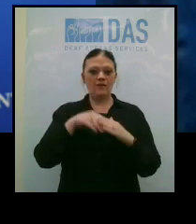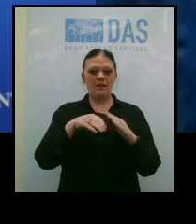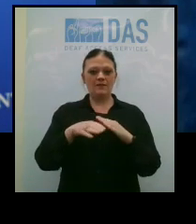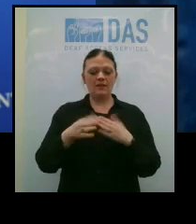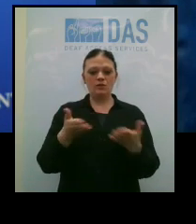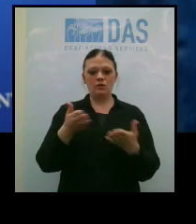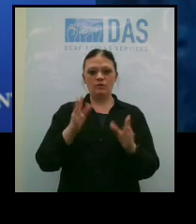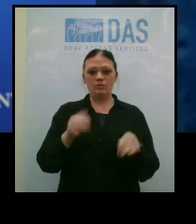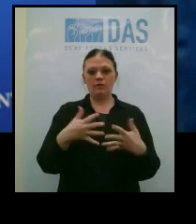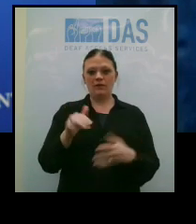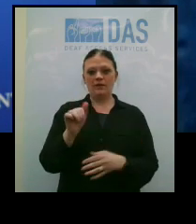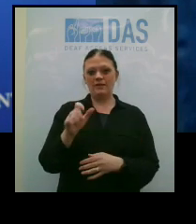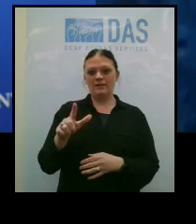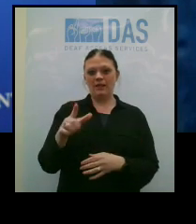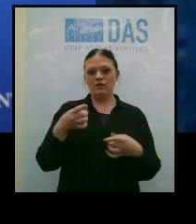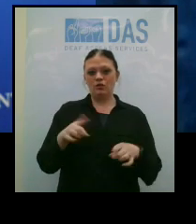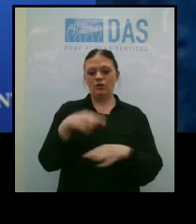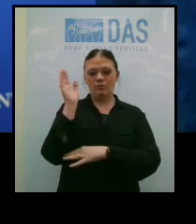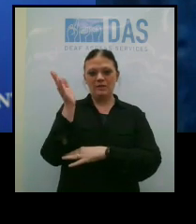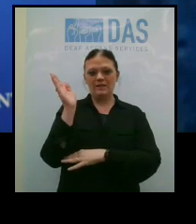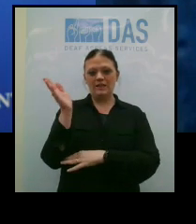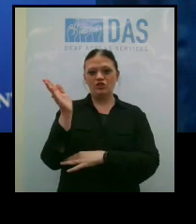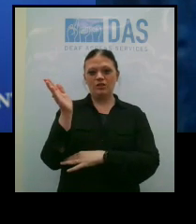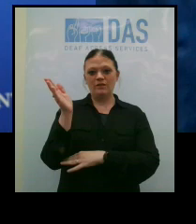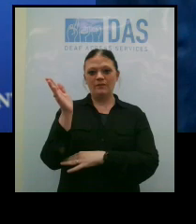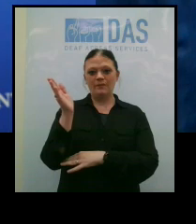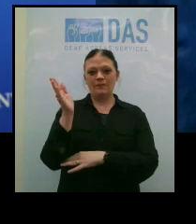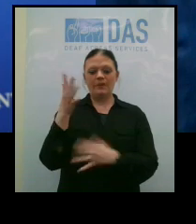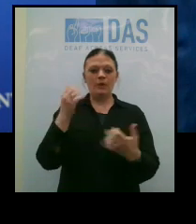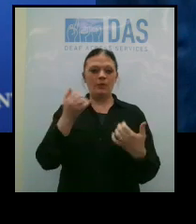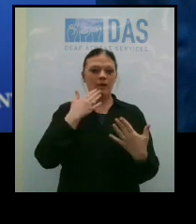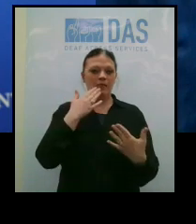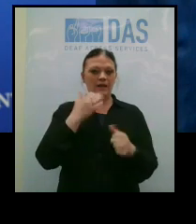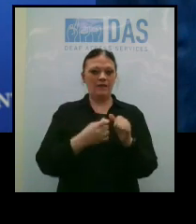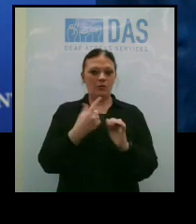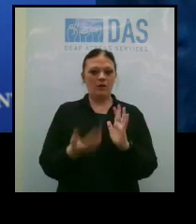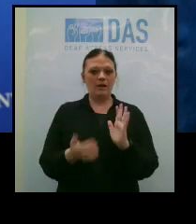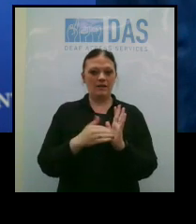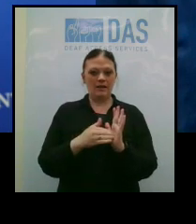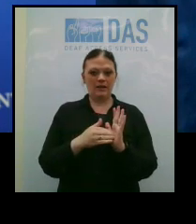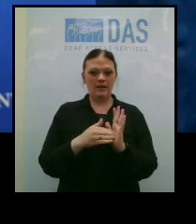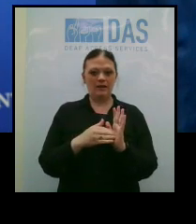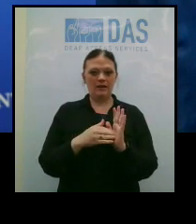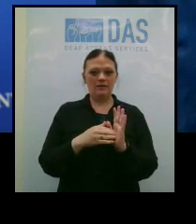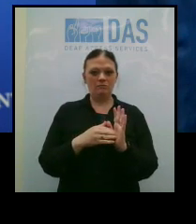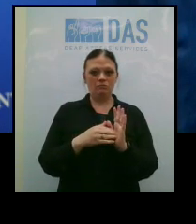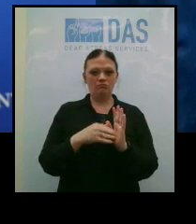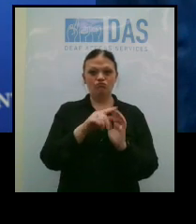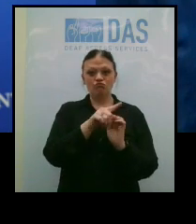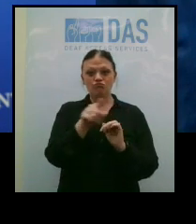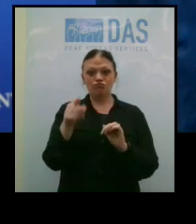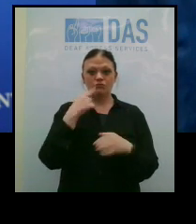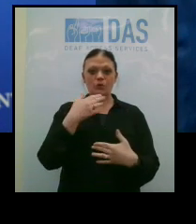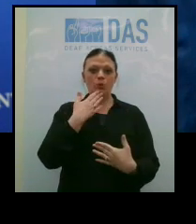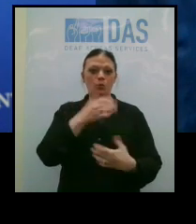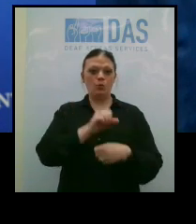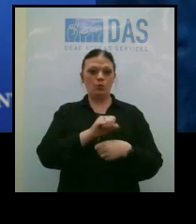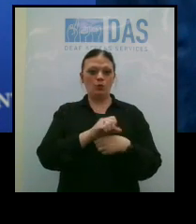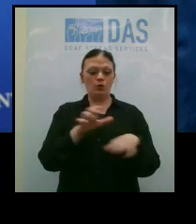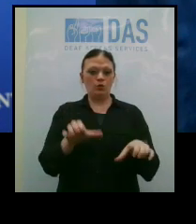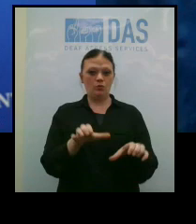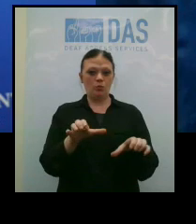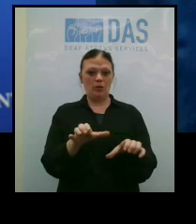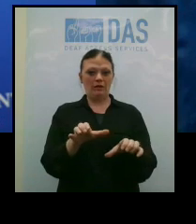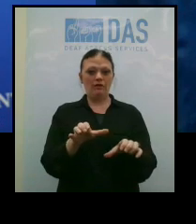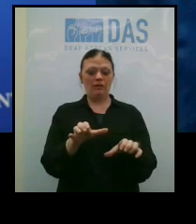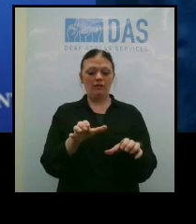providing the American Sign Language during our presentation. I want to thank everyone once again that is out there for the good work that you're doing